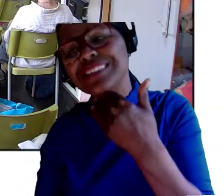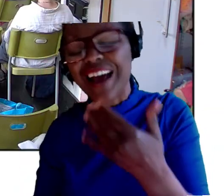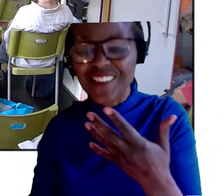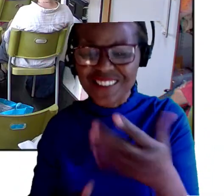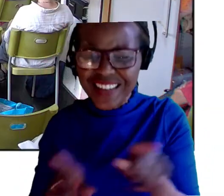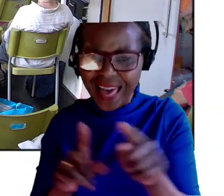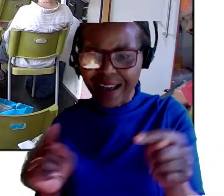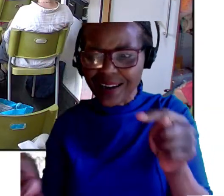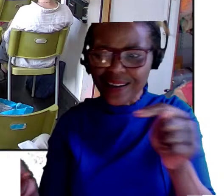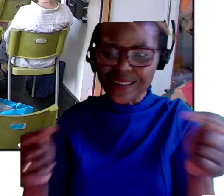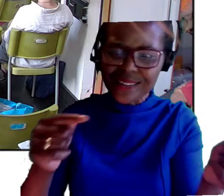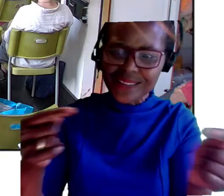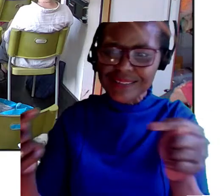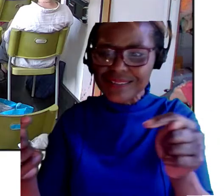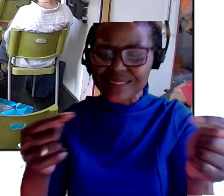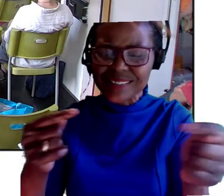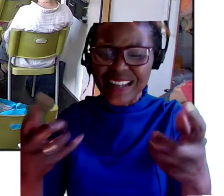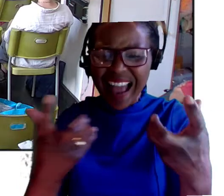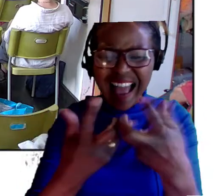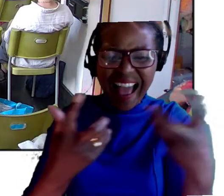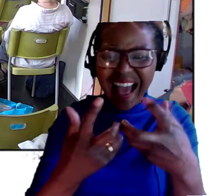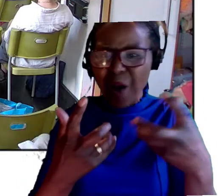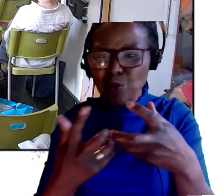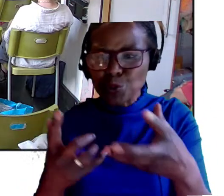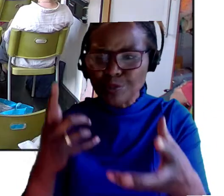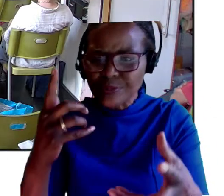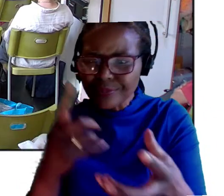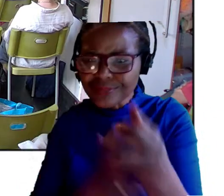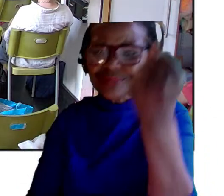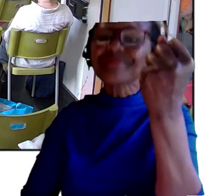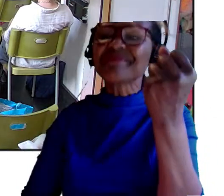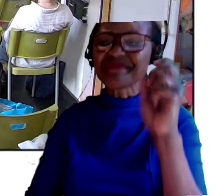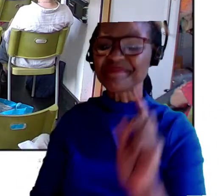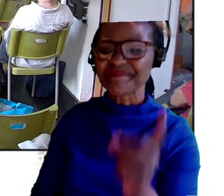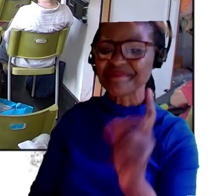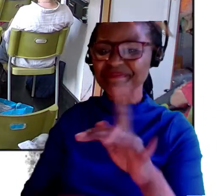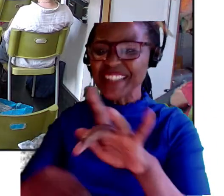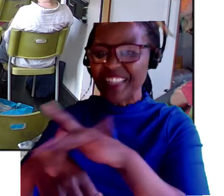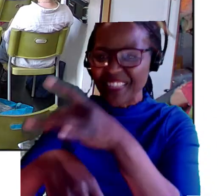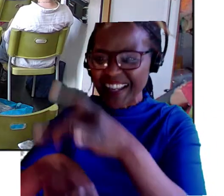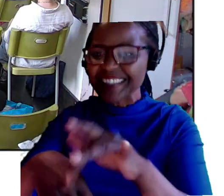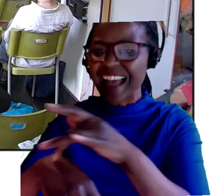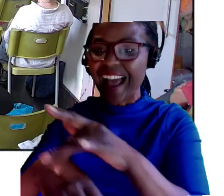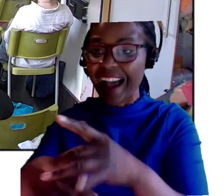like how do you navigate that? Like the sort of the opportunity and the